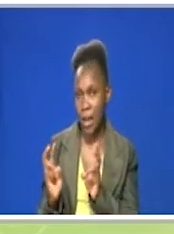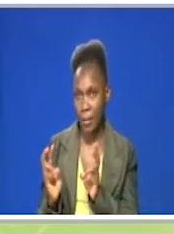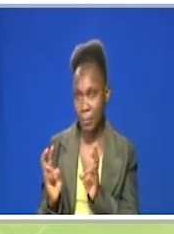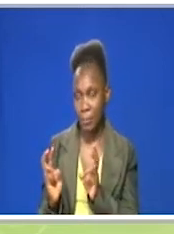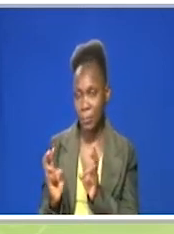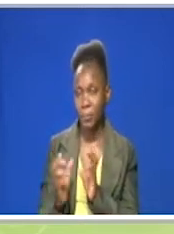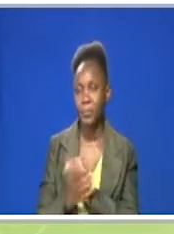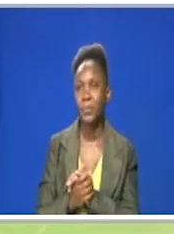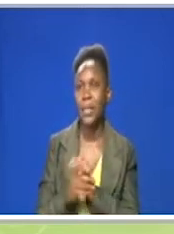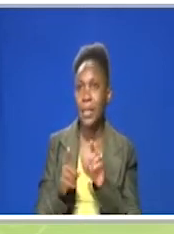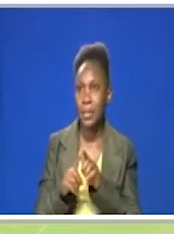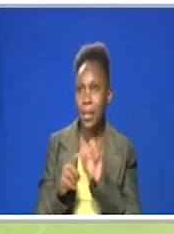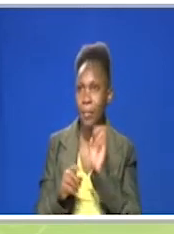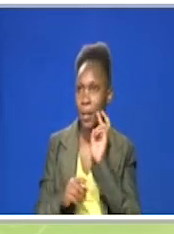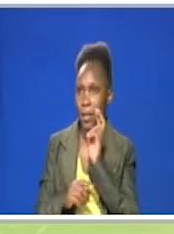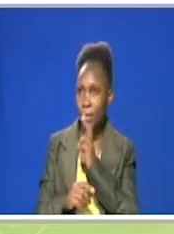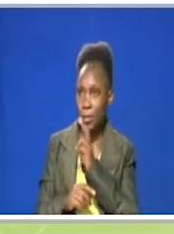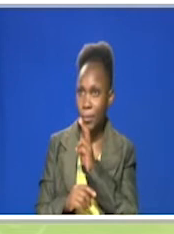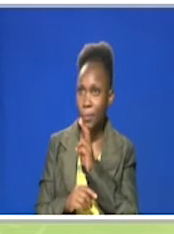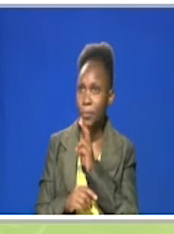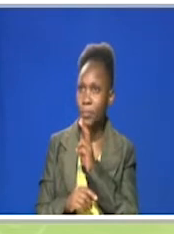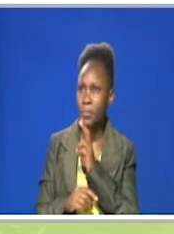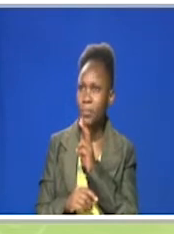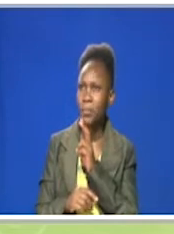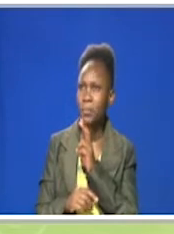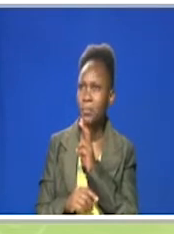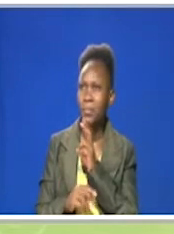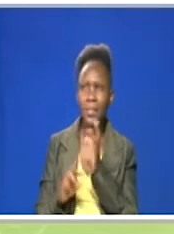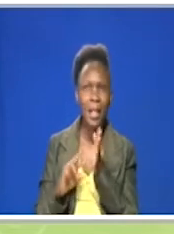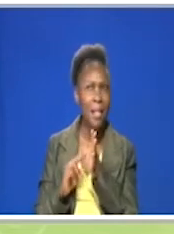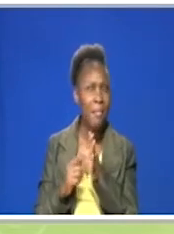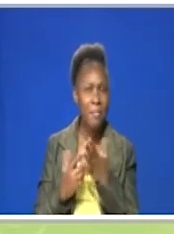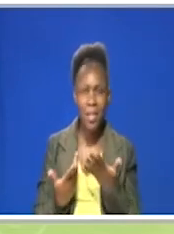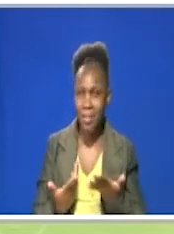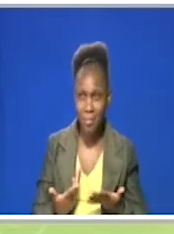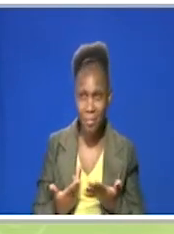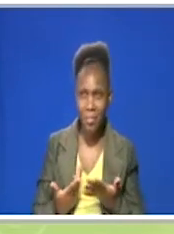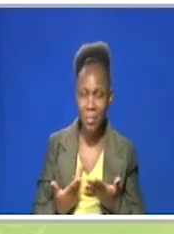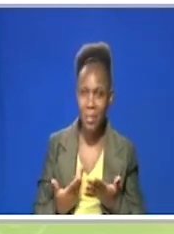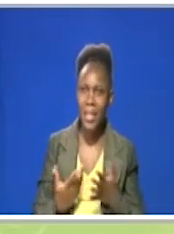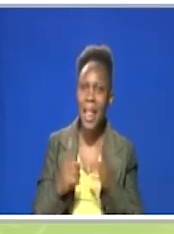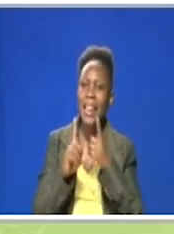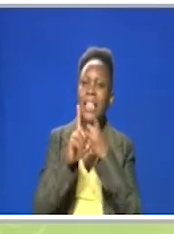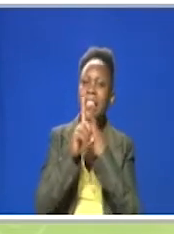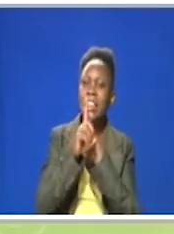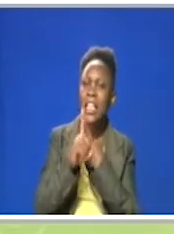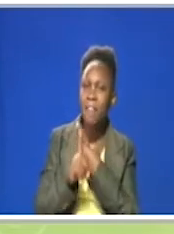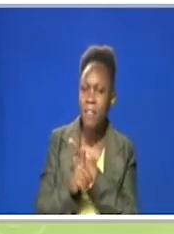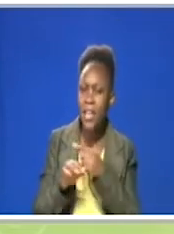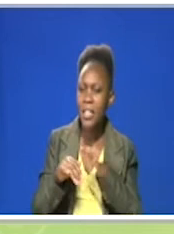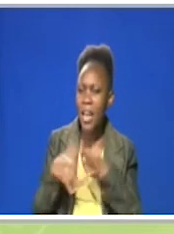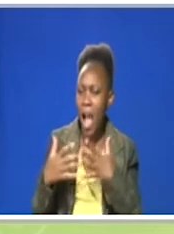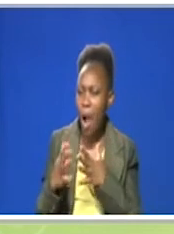diffusion gradient. So what is it? This is the difference in